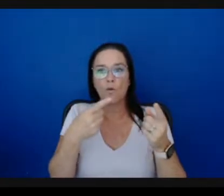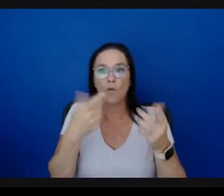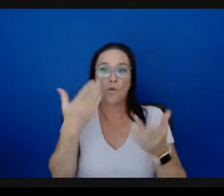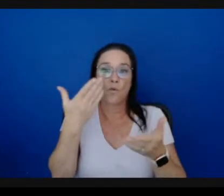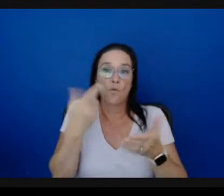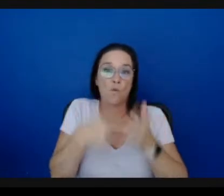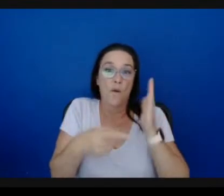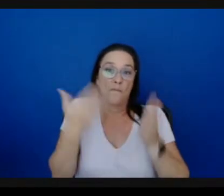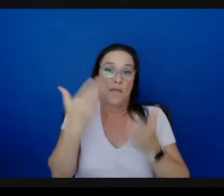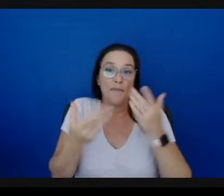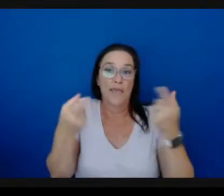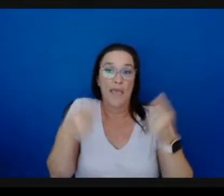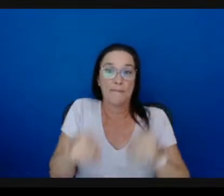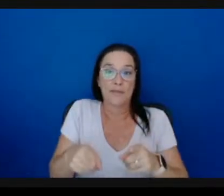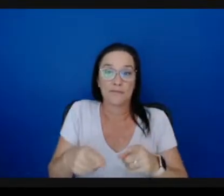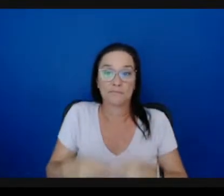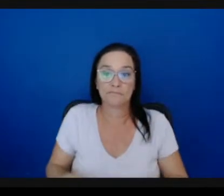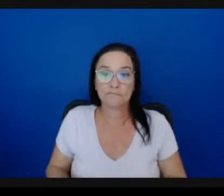that eruption.